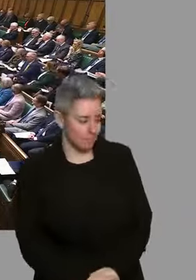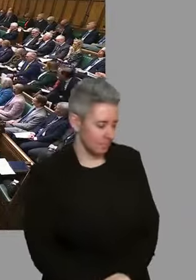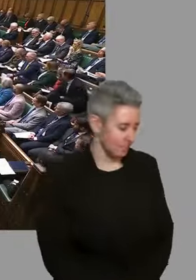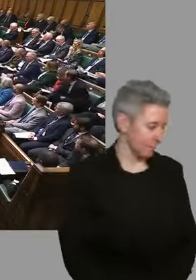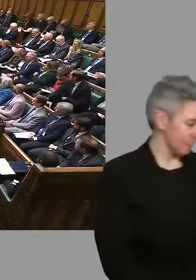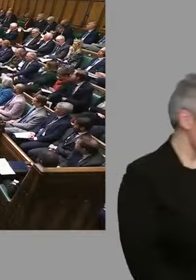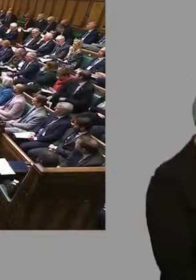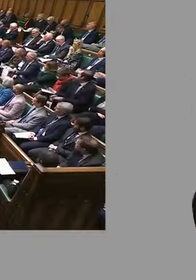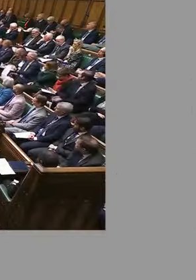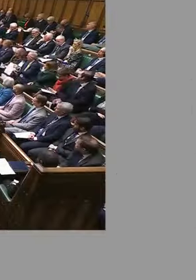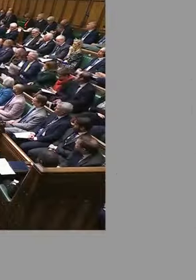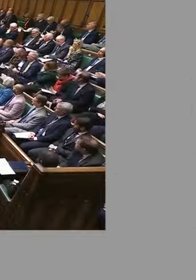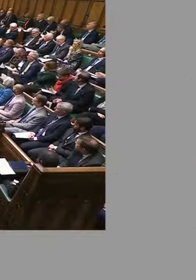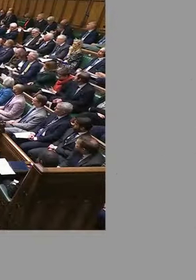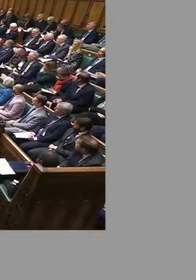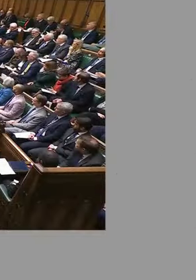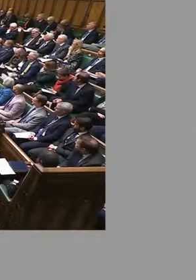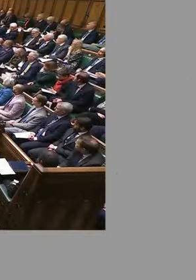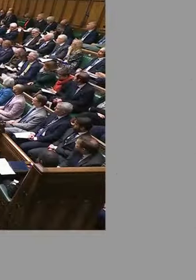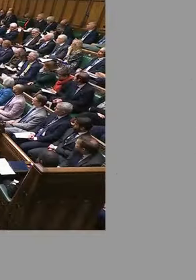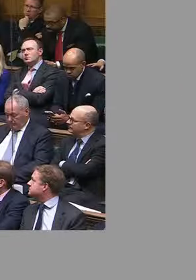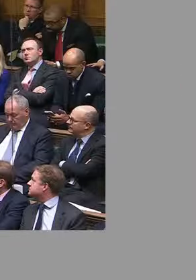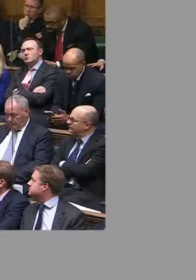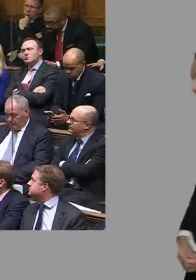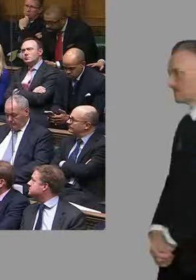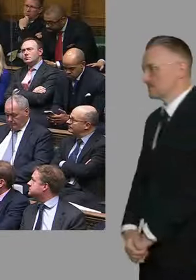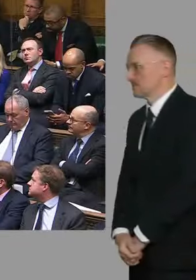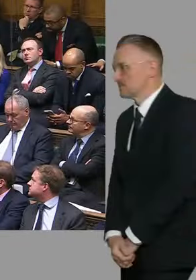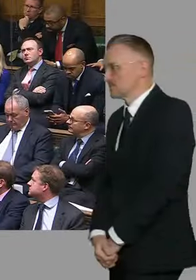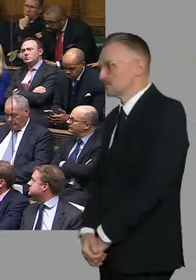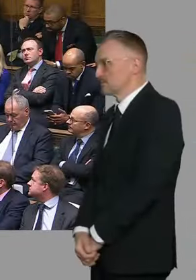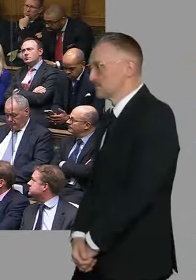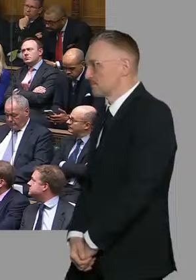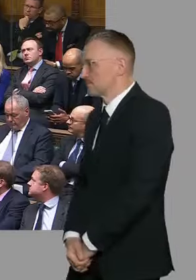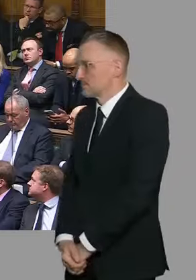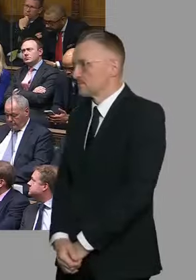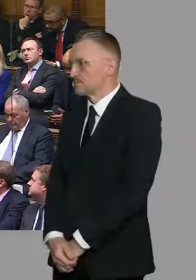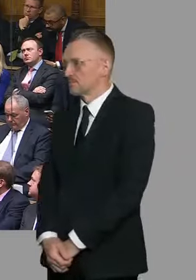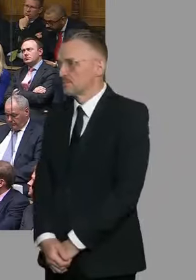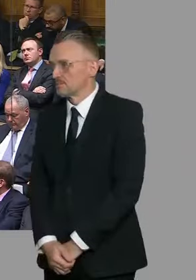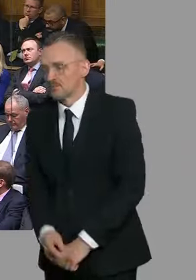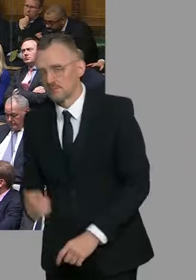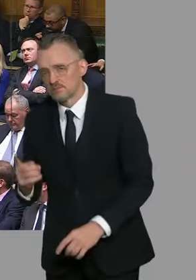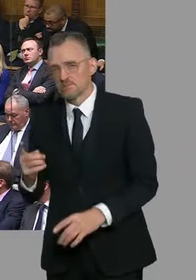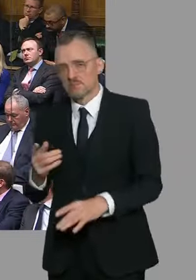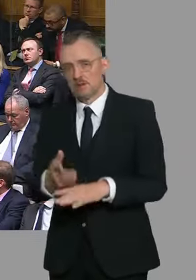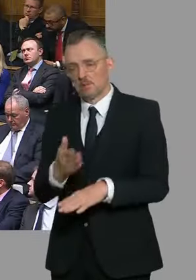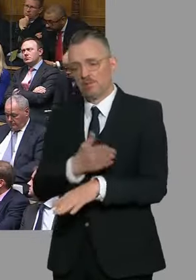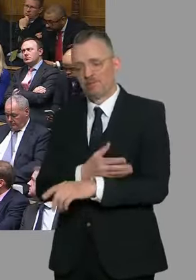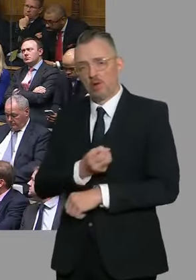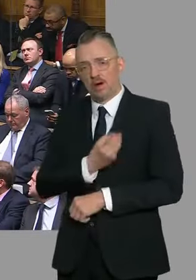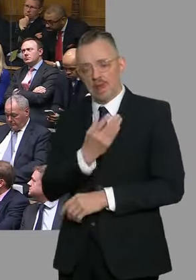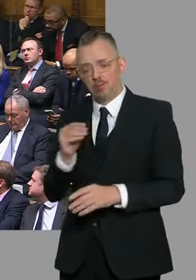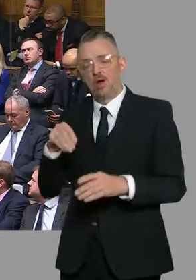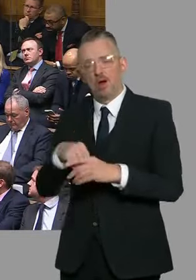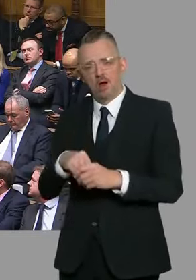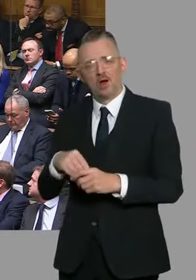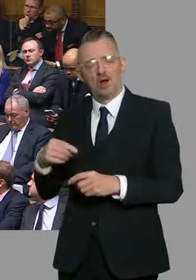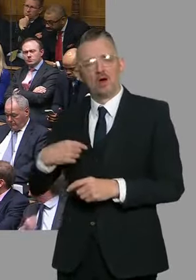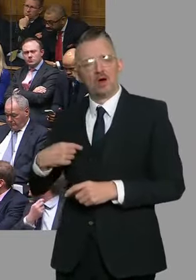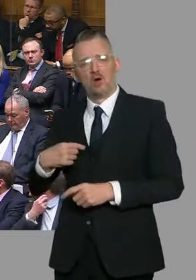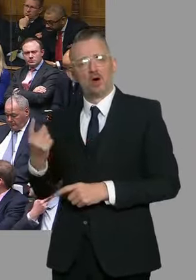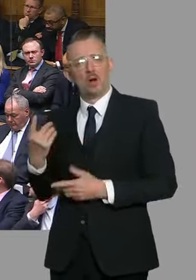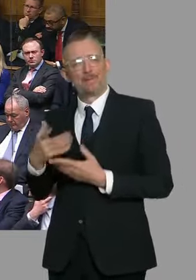government, we awarded millions of pounds to remote train stations like Hedge End and Swanwick in my constituency under the Accessibility for All